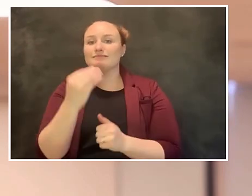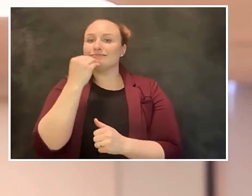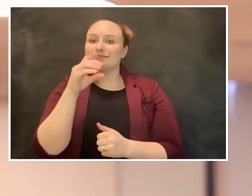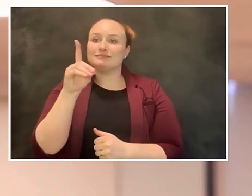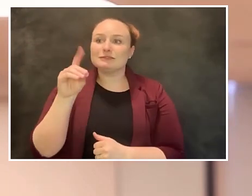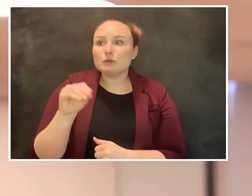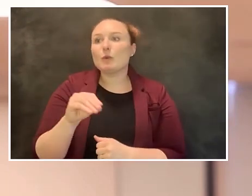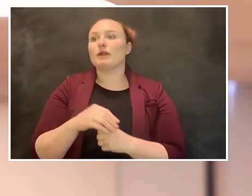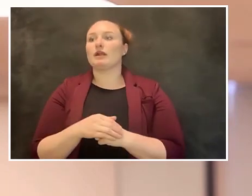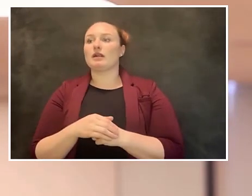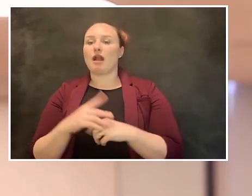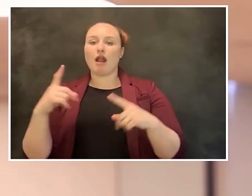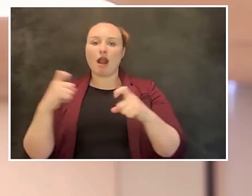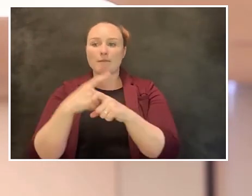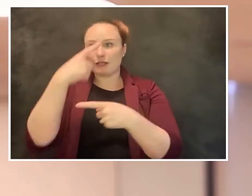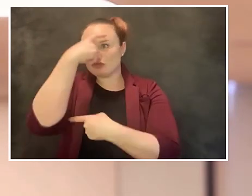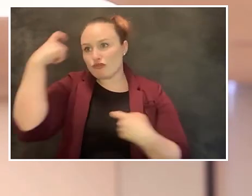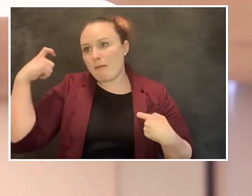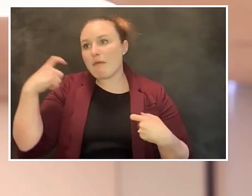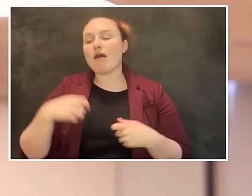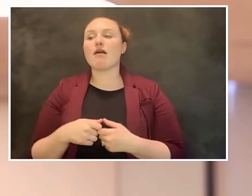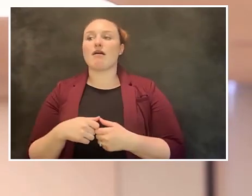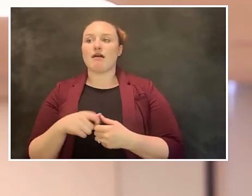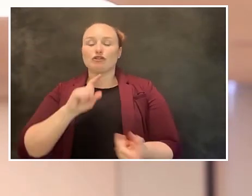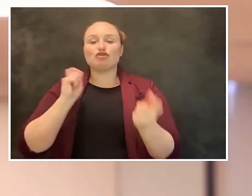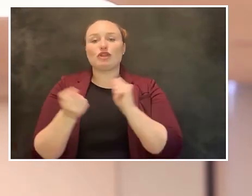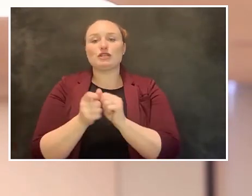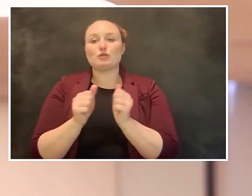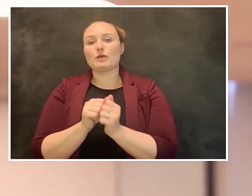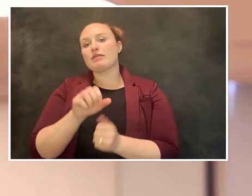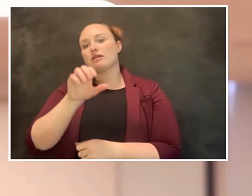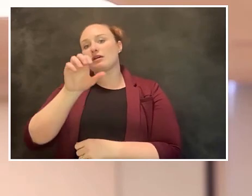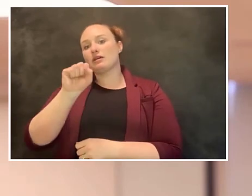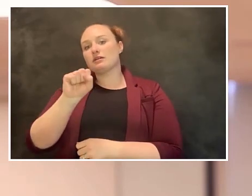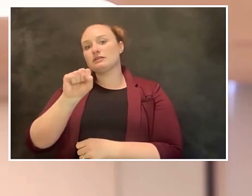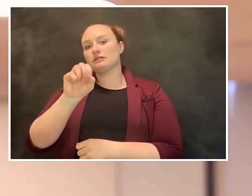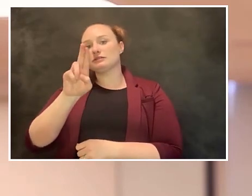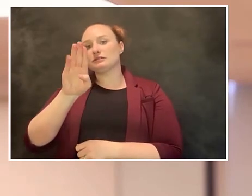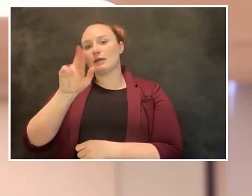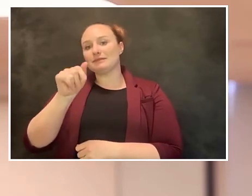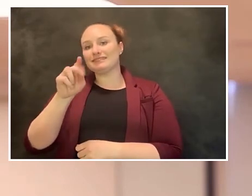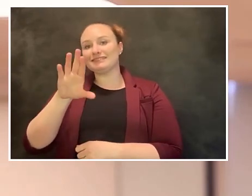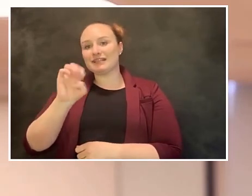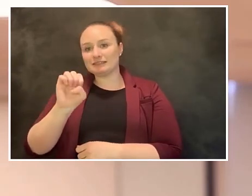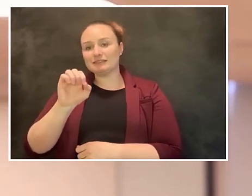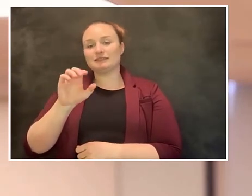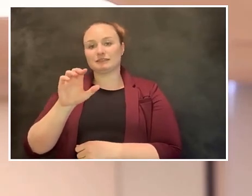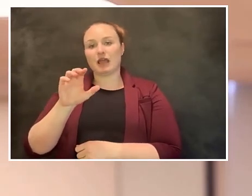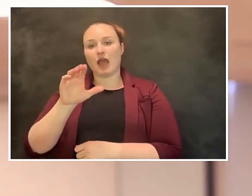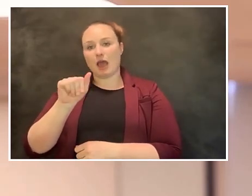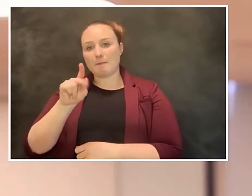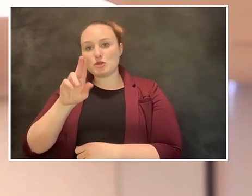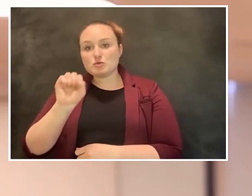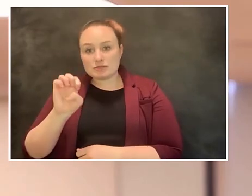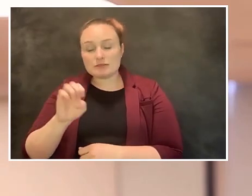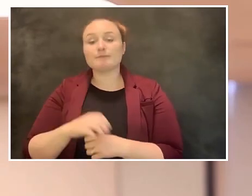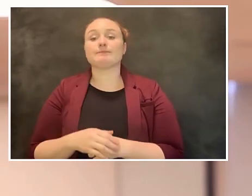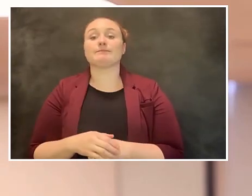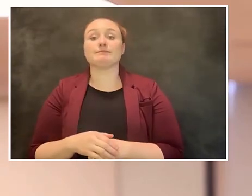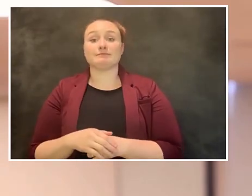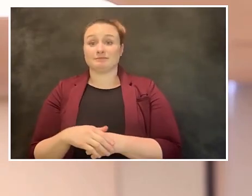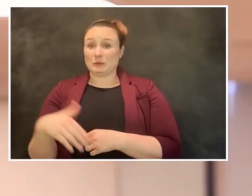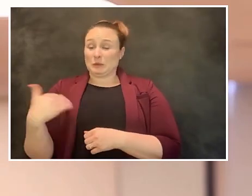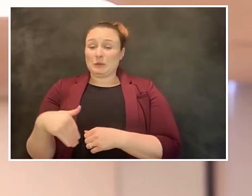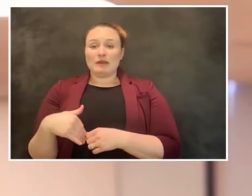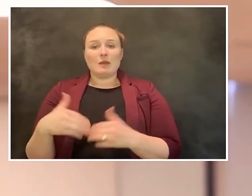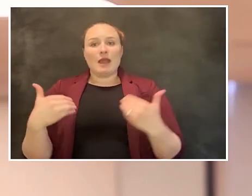patterns of substance abuse. In response, we brought in cutting-edge trainings for hundreds of staff to address